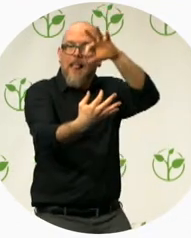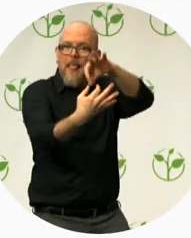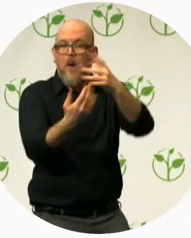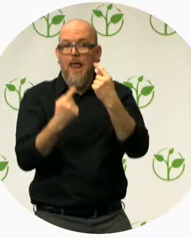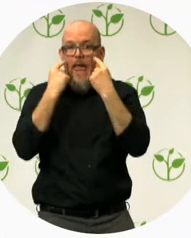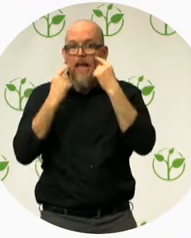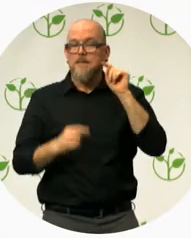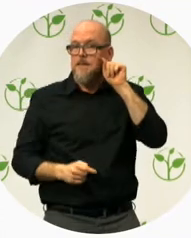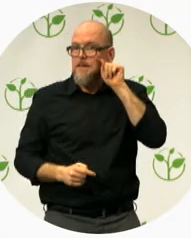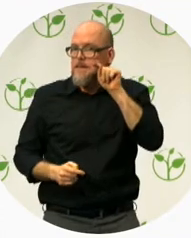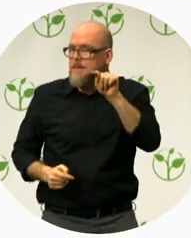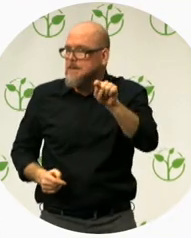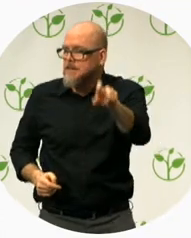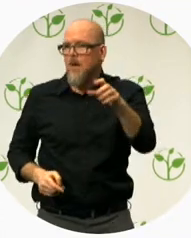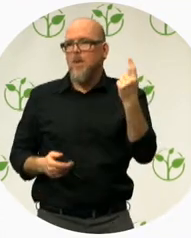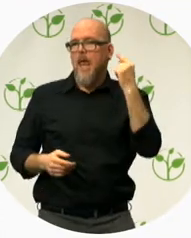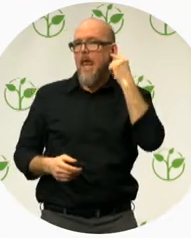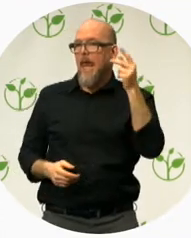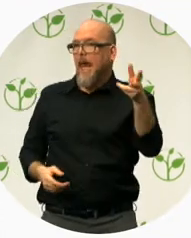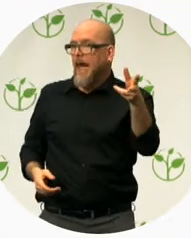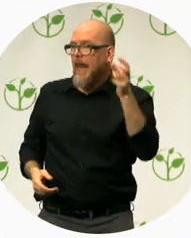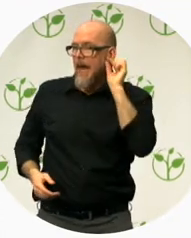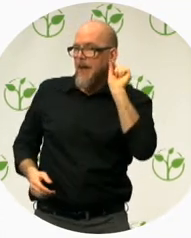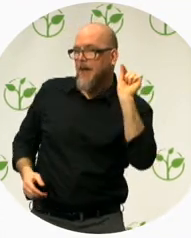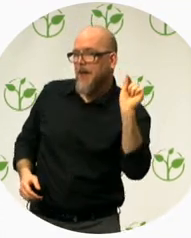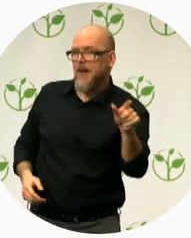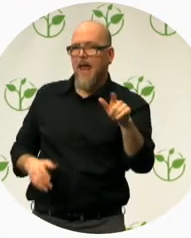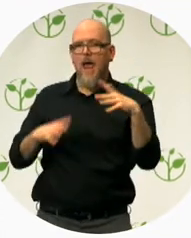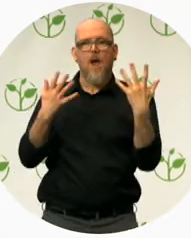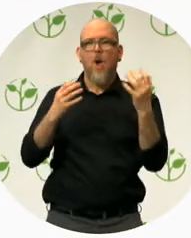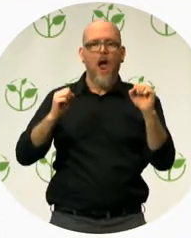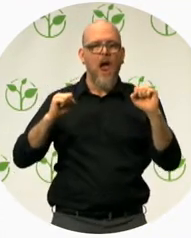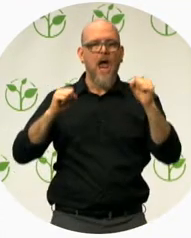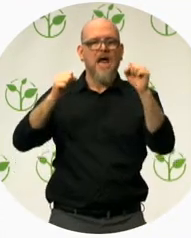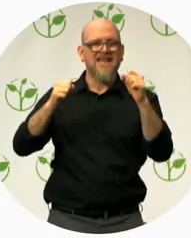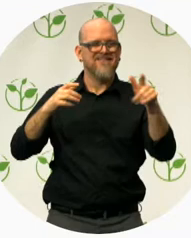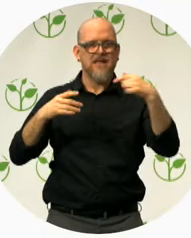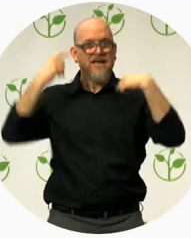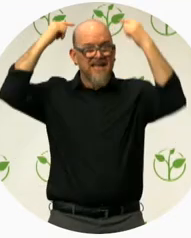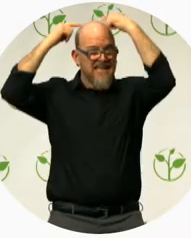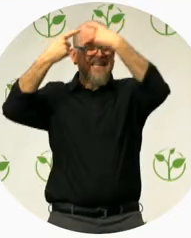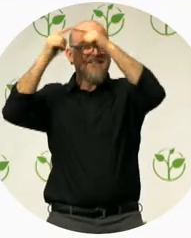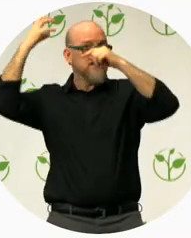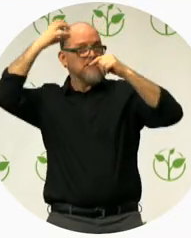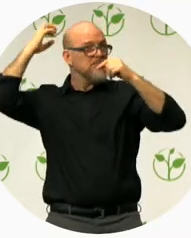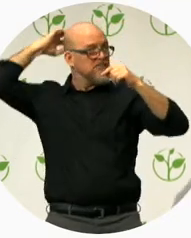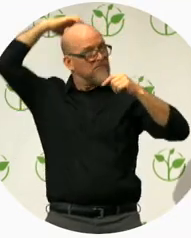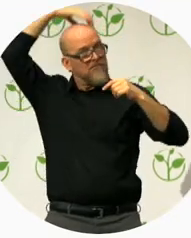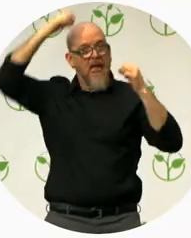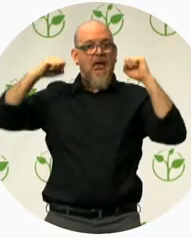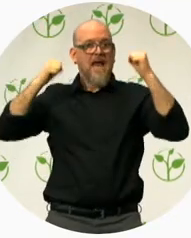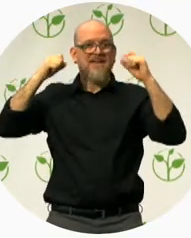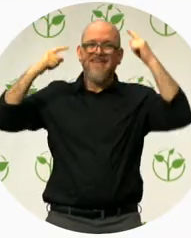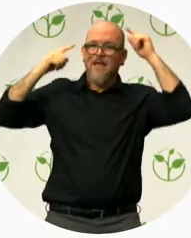hearing, and tasting, you activate different regions of your brain. So I tried to invest on